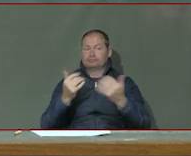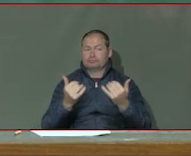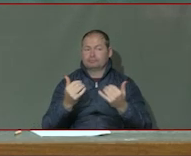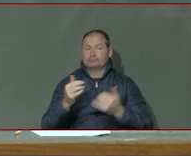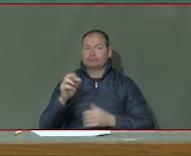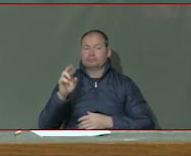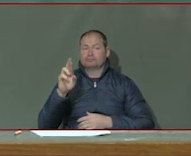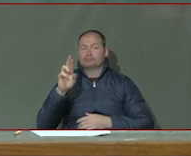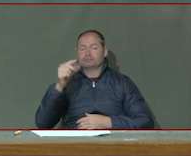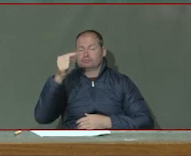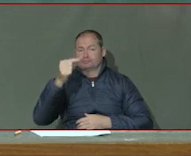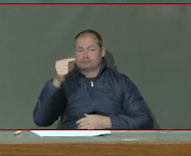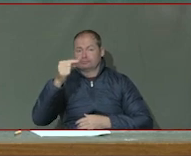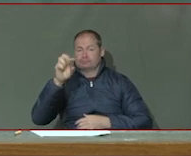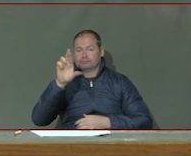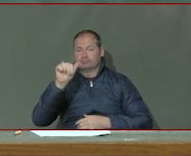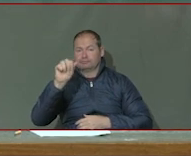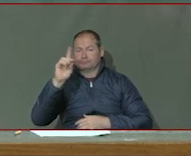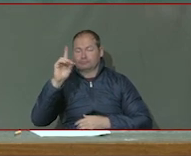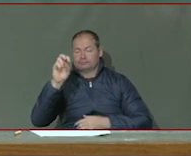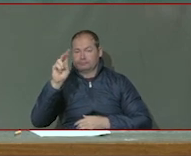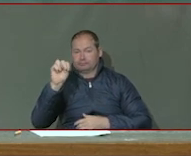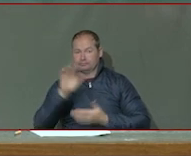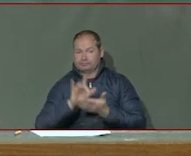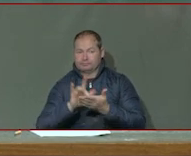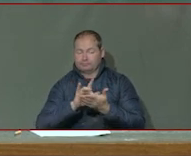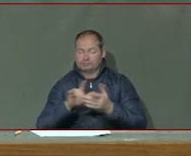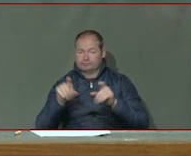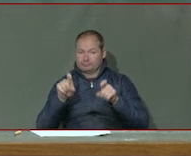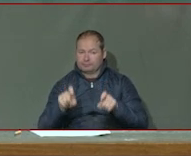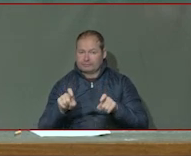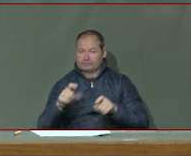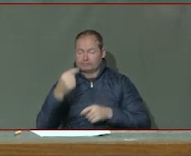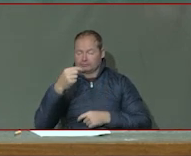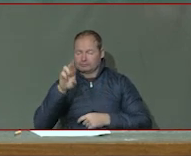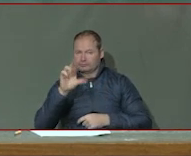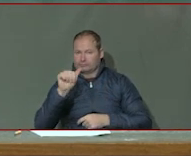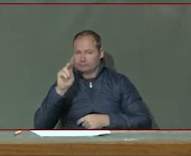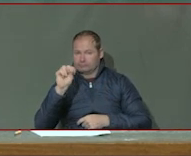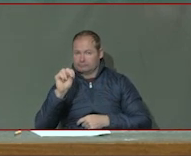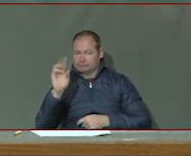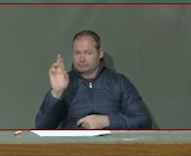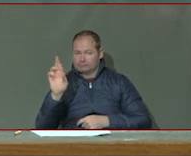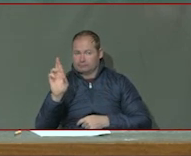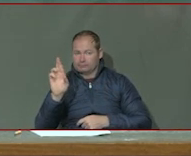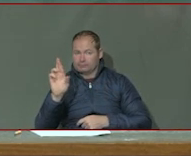the radius. And the gradient of the radius is changing y